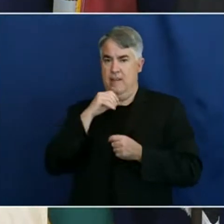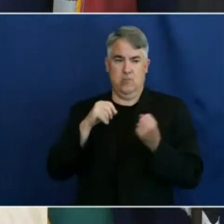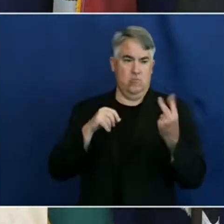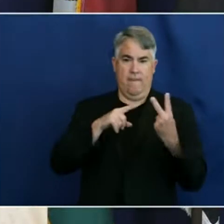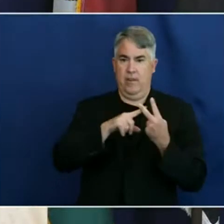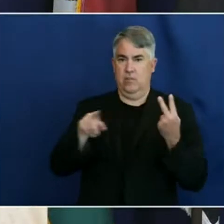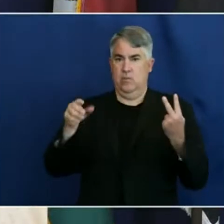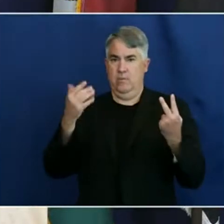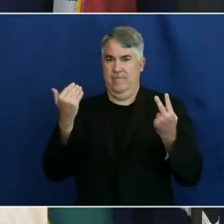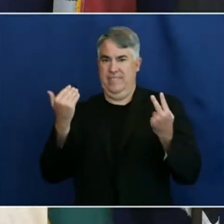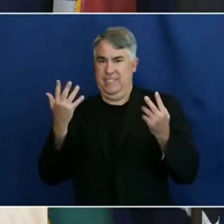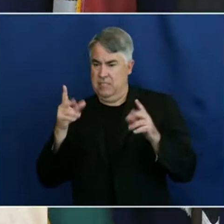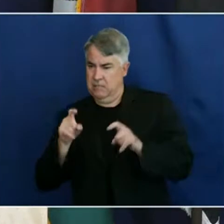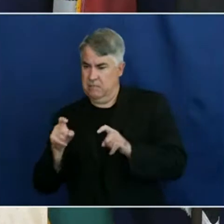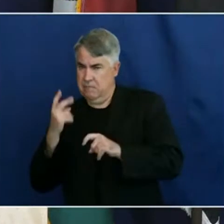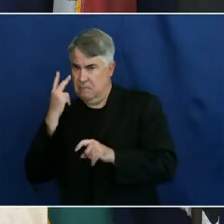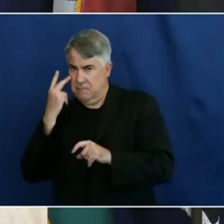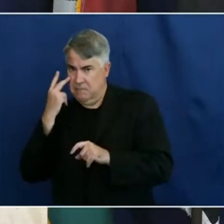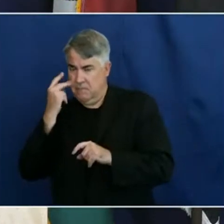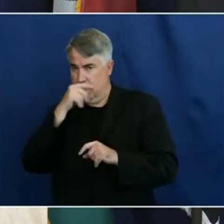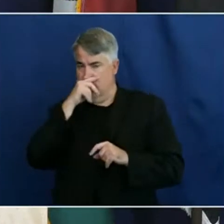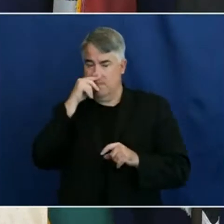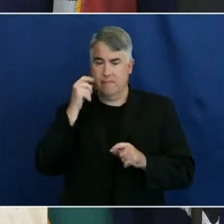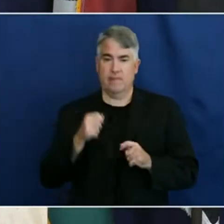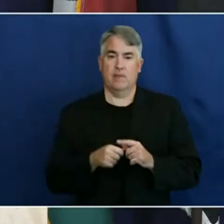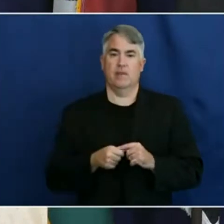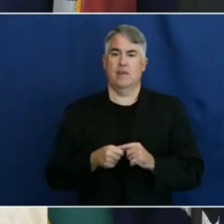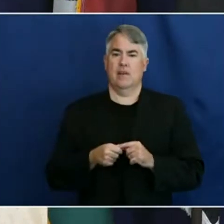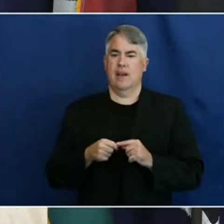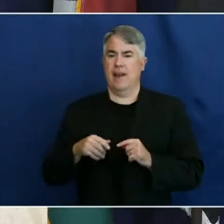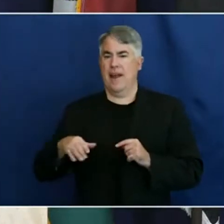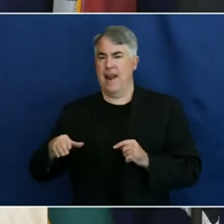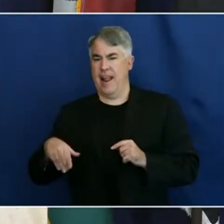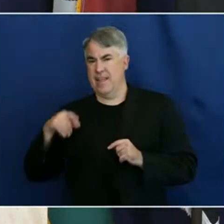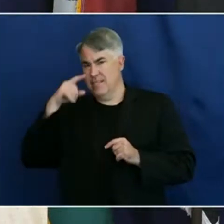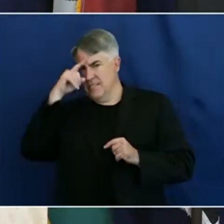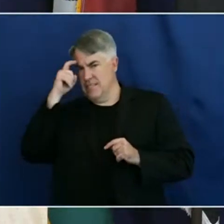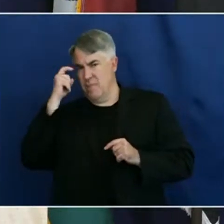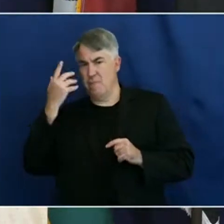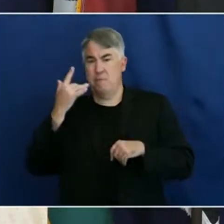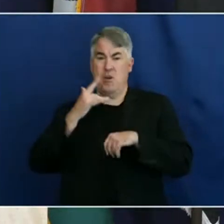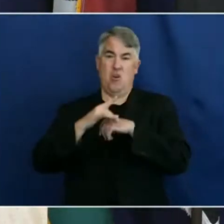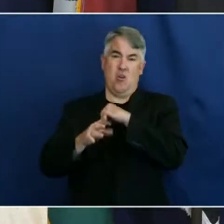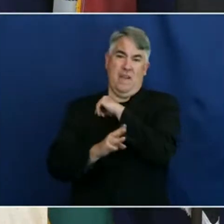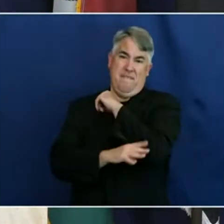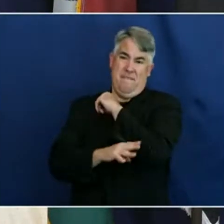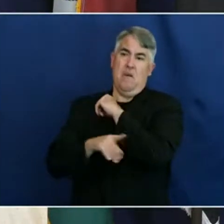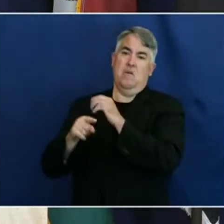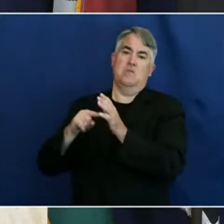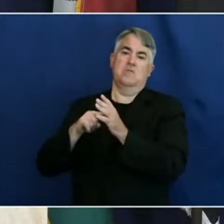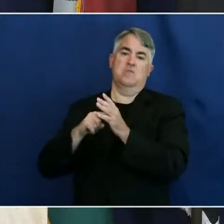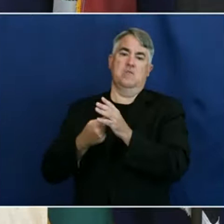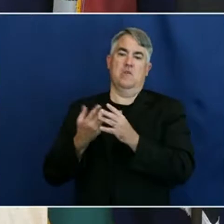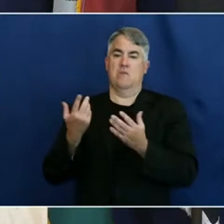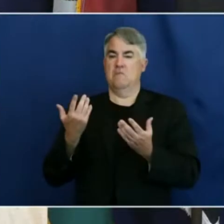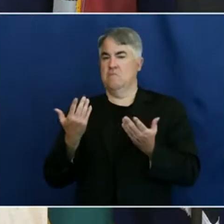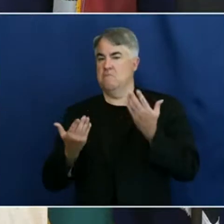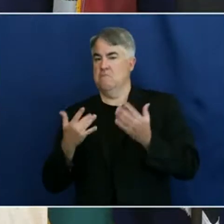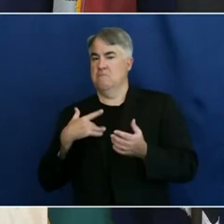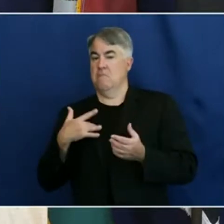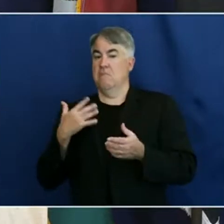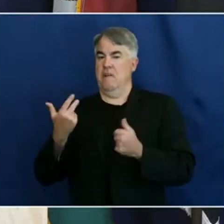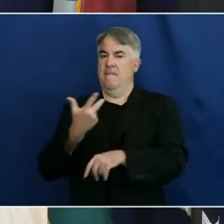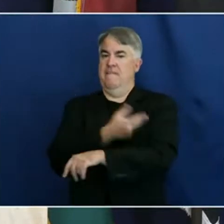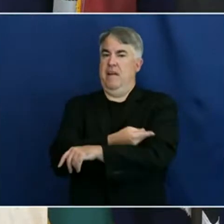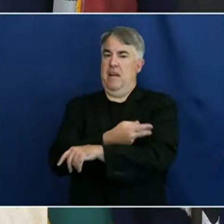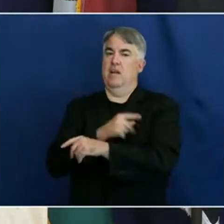to 15 years of age. So in the late summer, maybe early fall, we should be hearing about vaccinations for